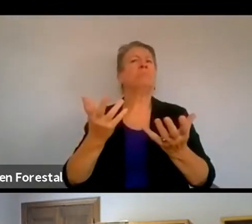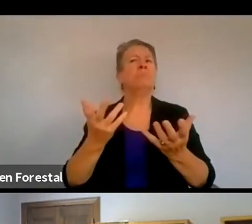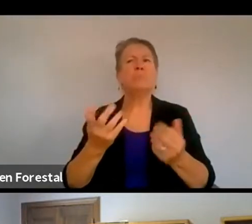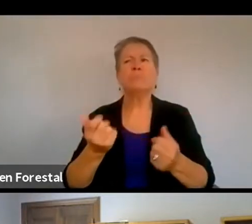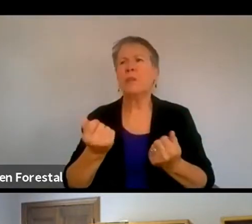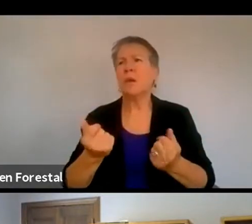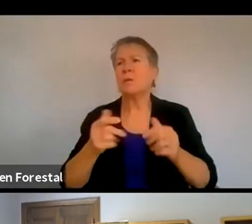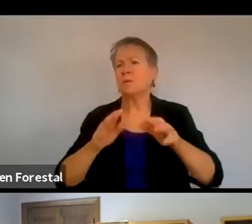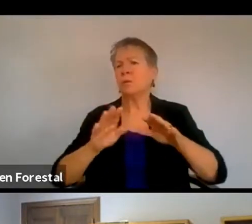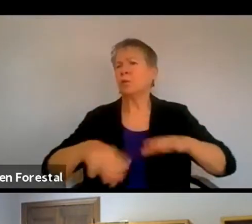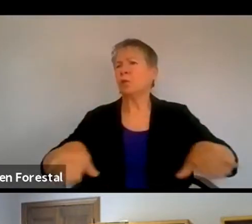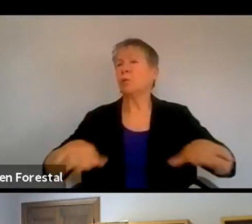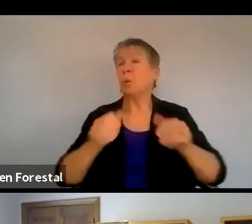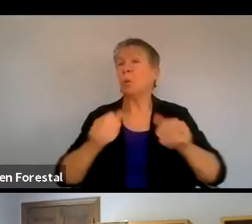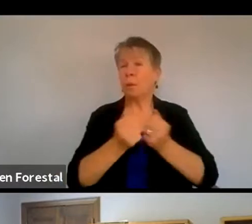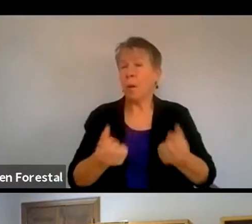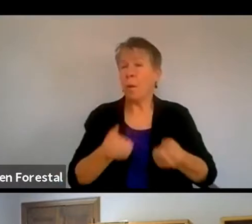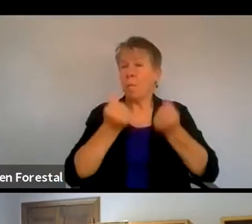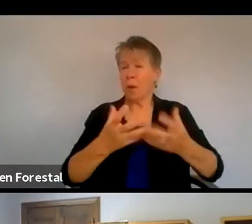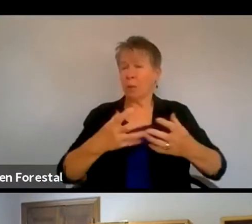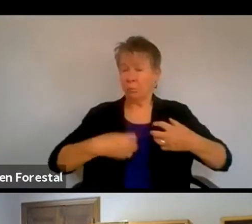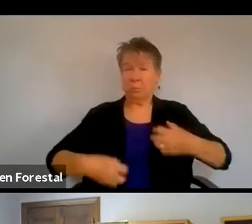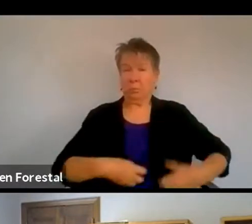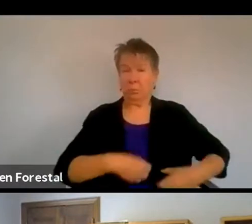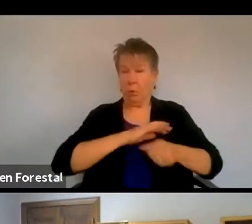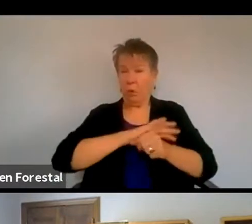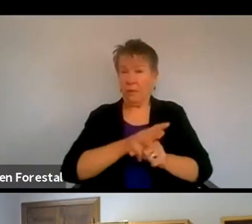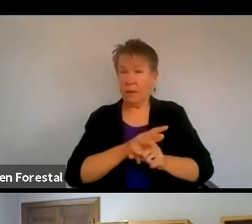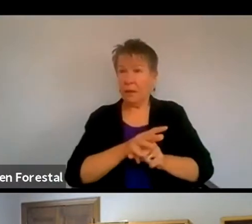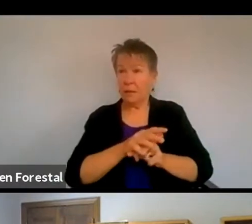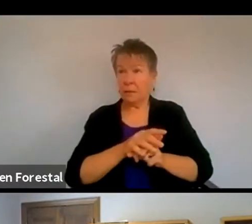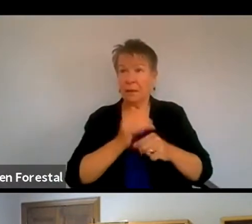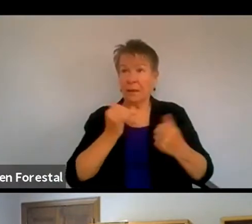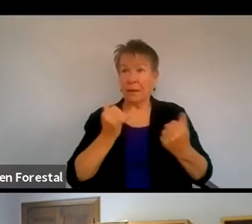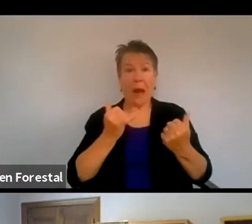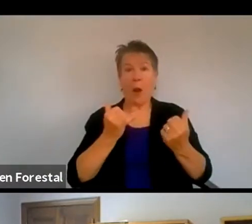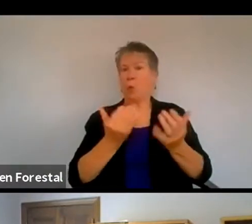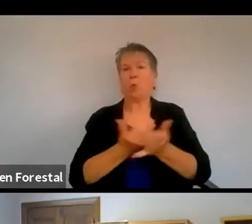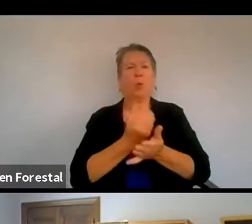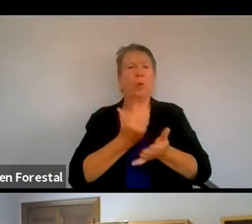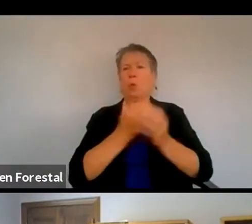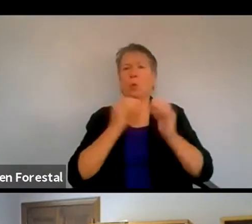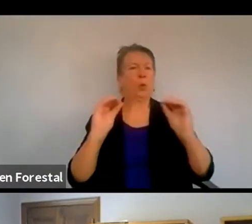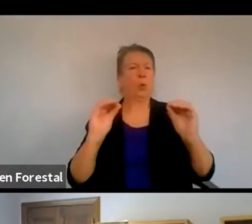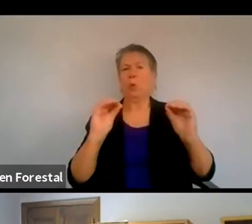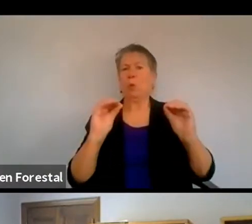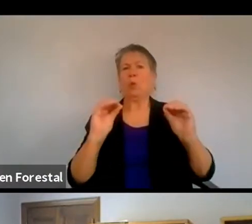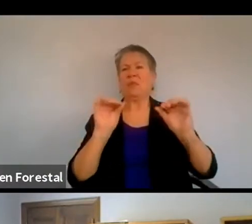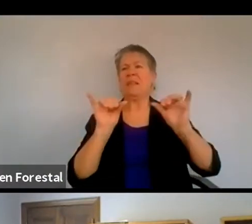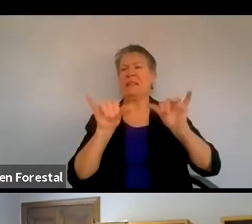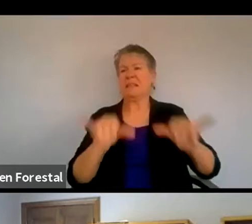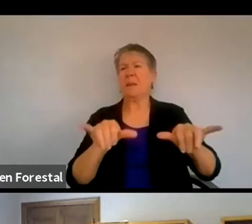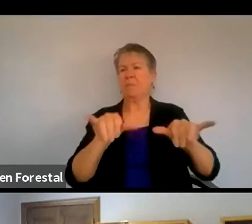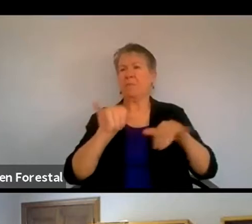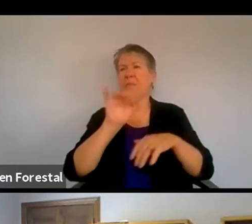at 59. At the state veterans homes, the numbers remain the same as they do at the